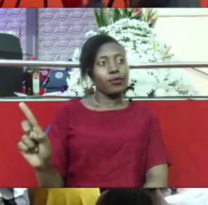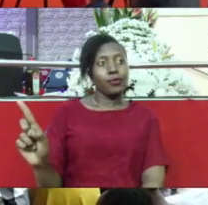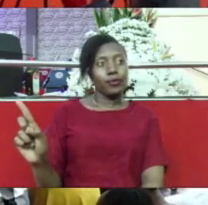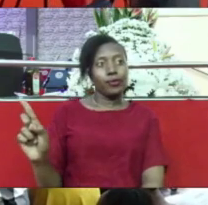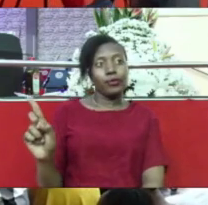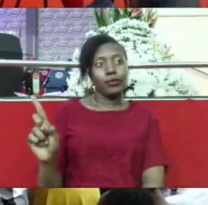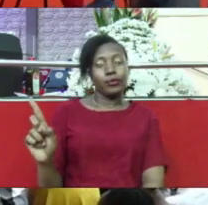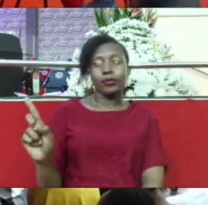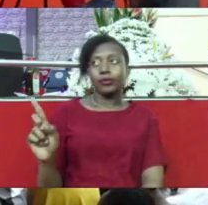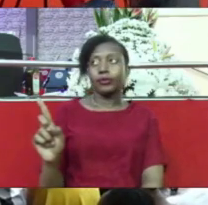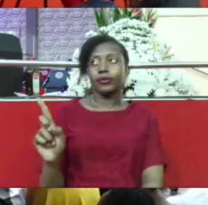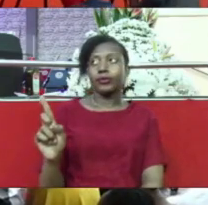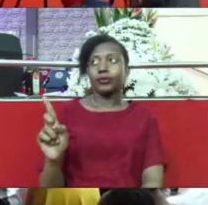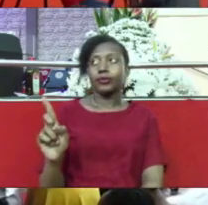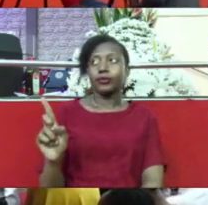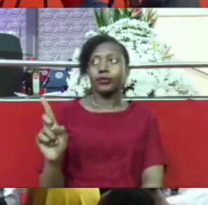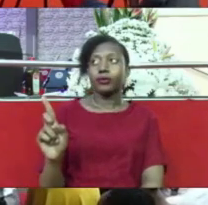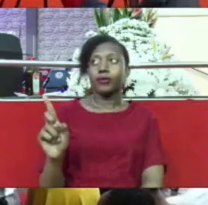yeye binafsi.